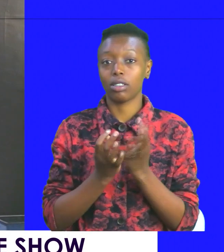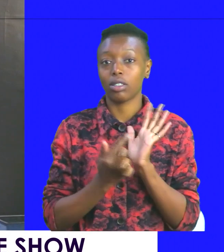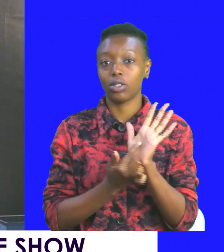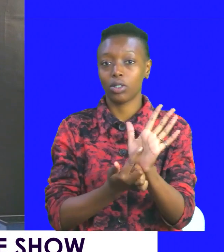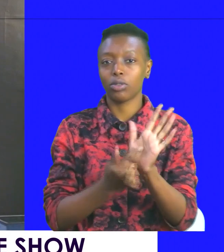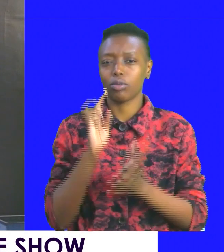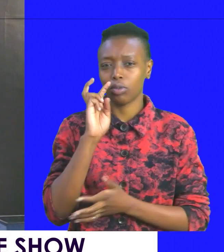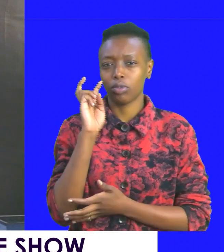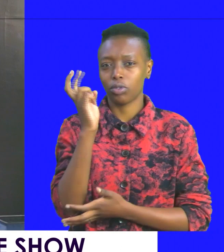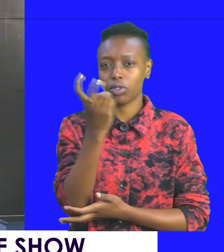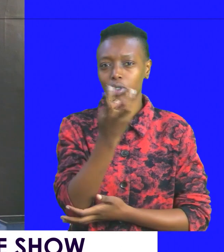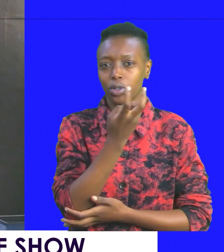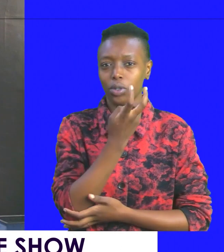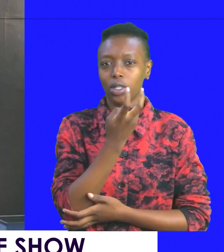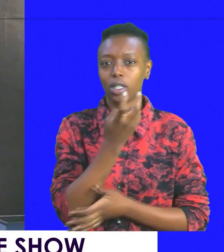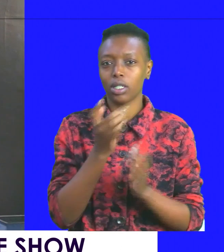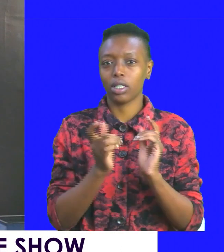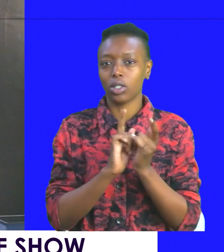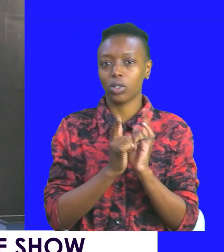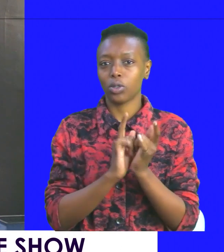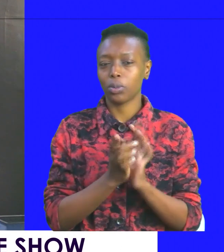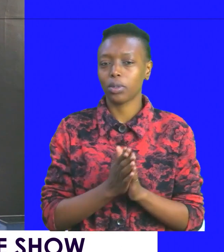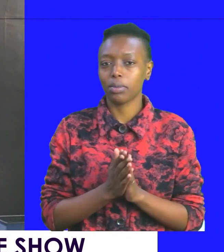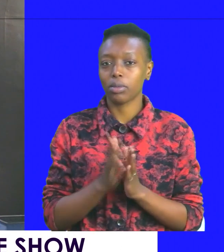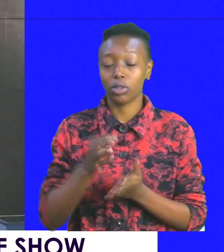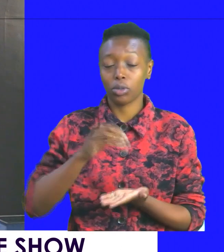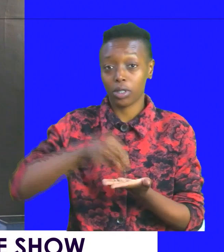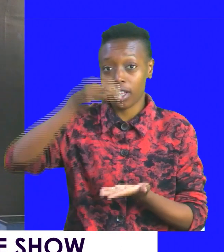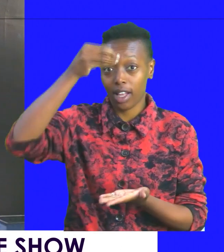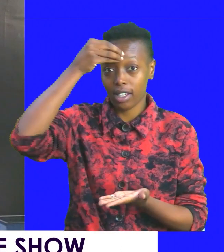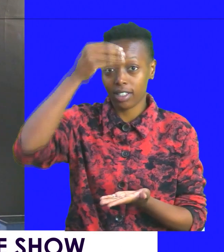our shows on YouTube? Have you been learning?